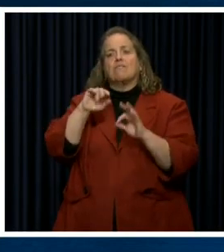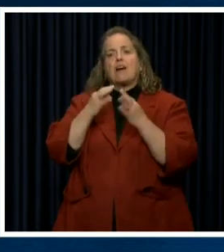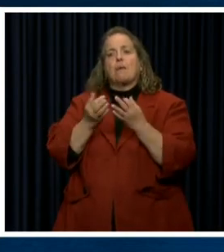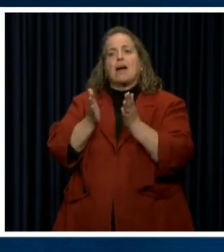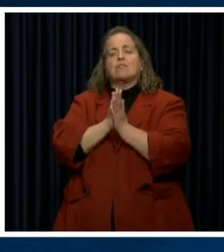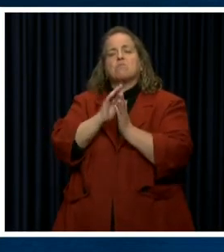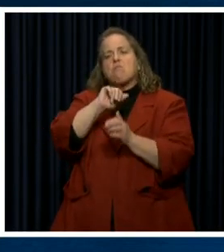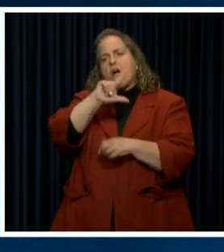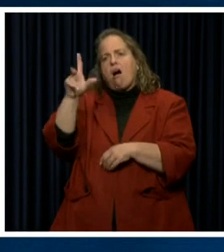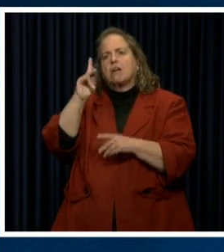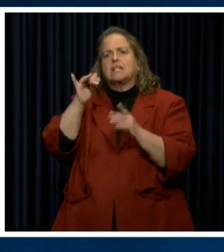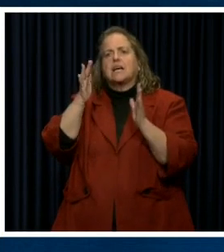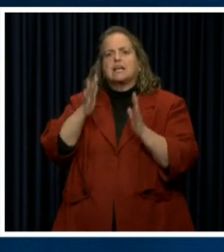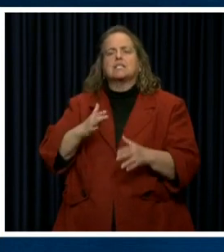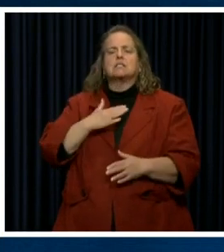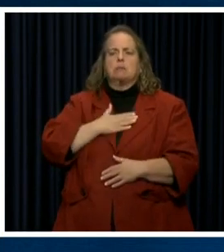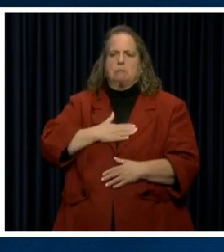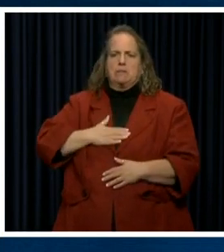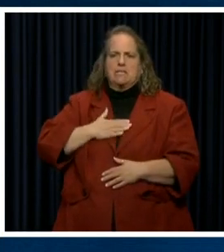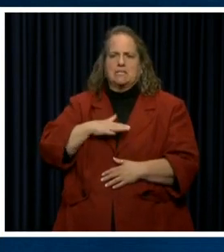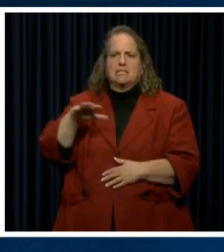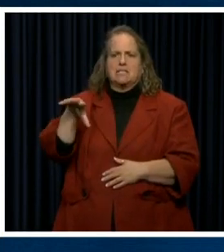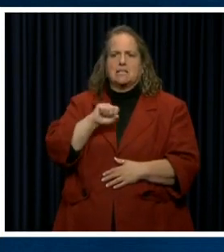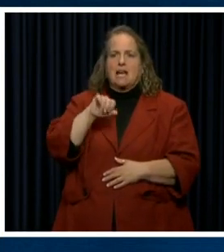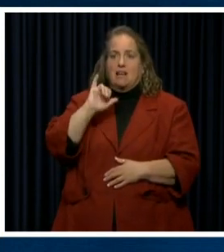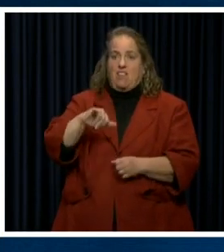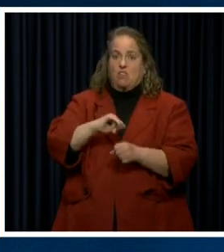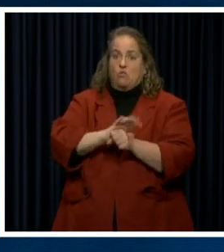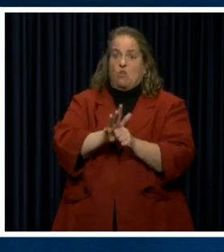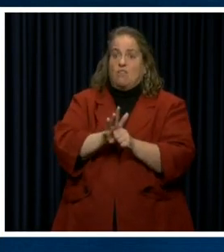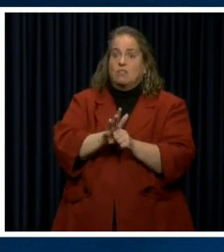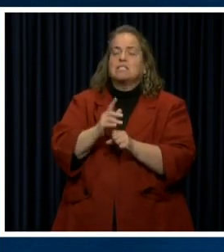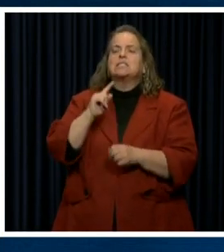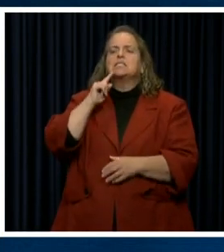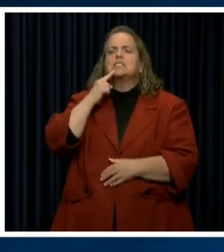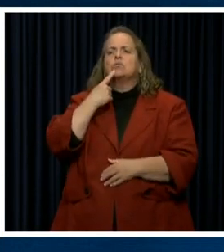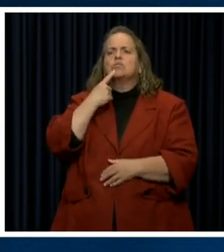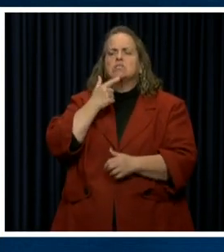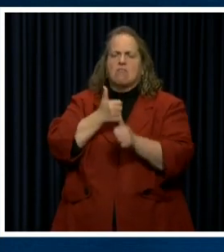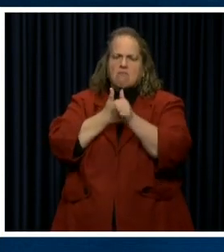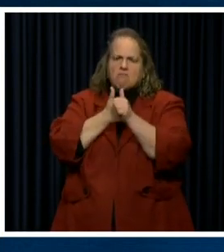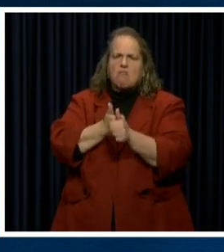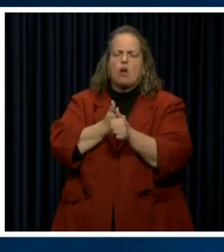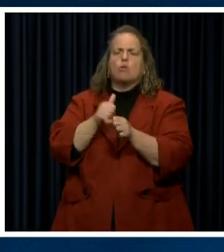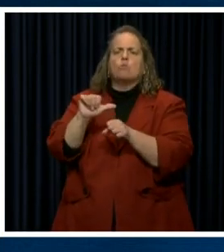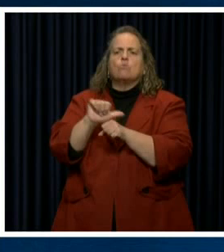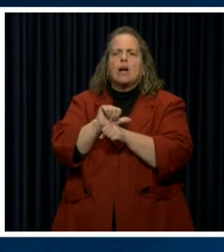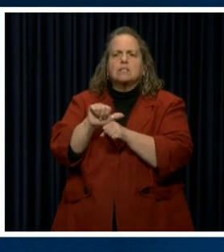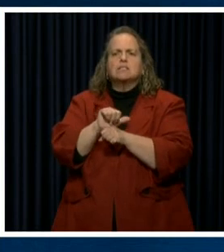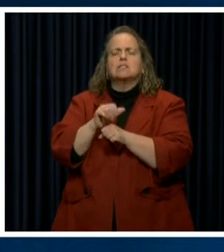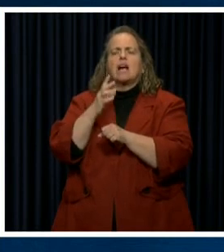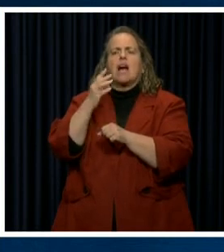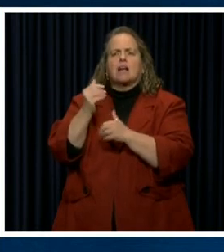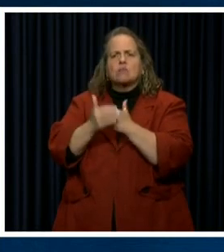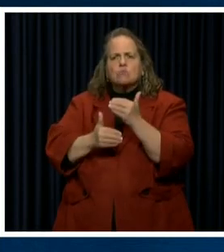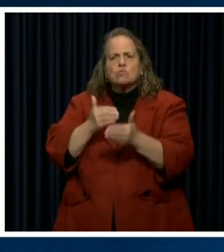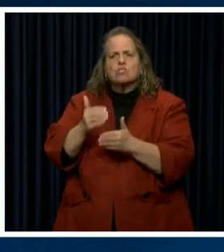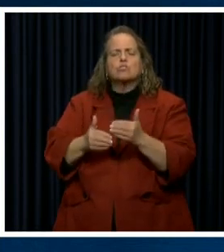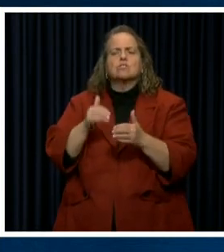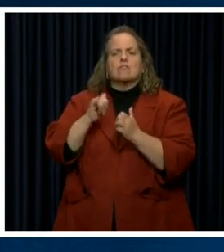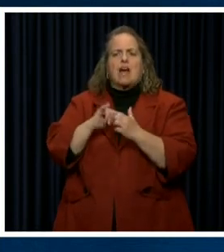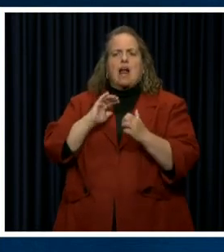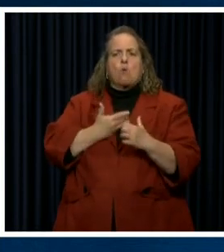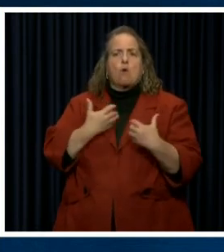Kentuckians to please take this coronavirus seriously and to follow the practices and protocols of our health experts and what our